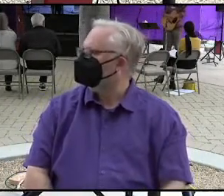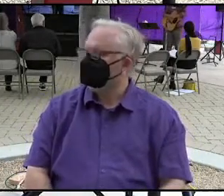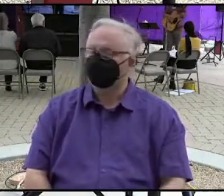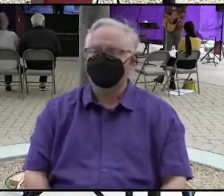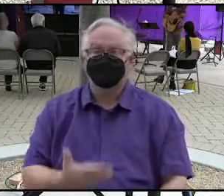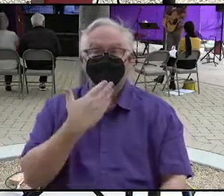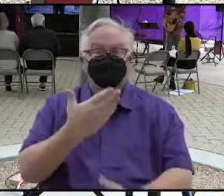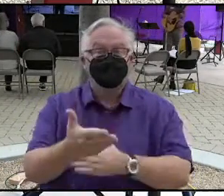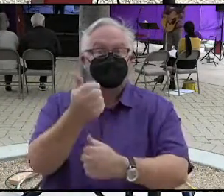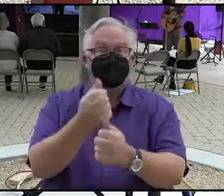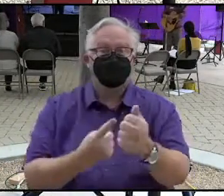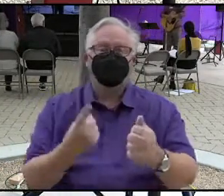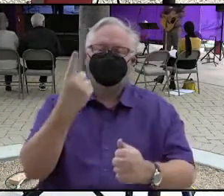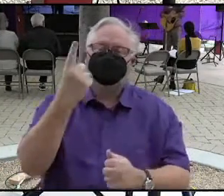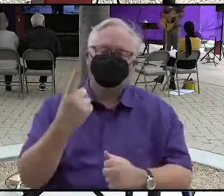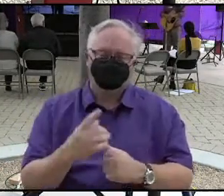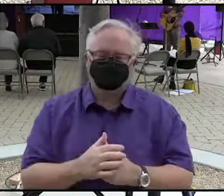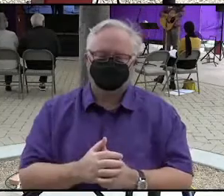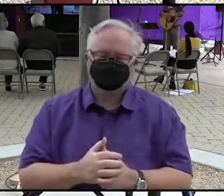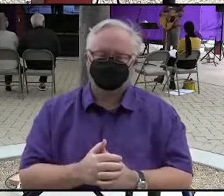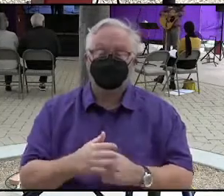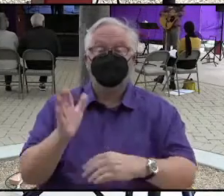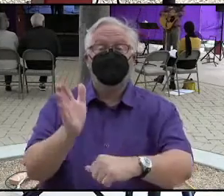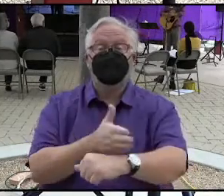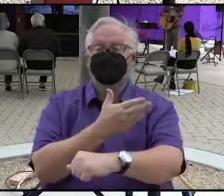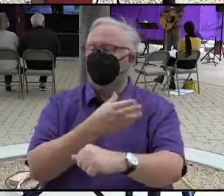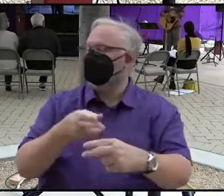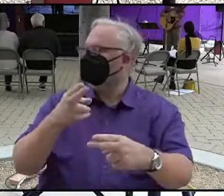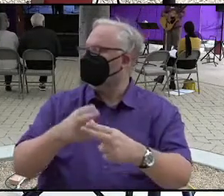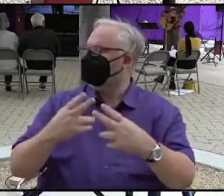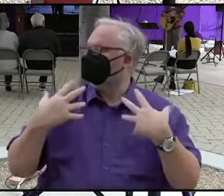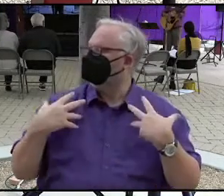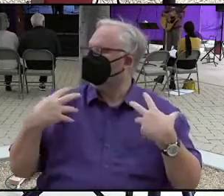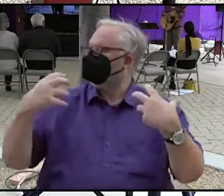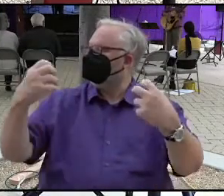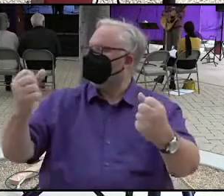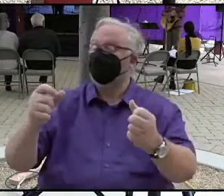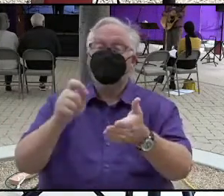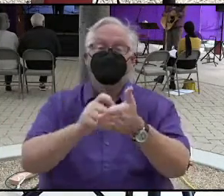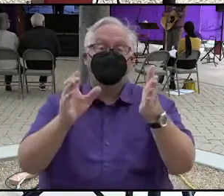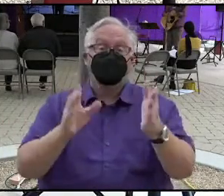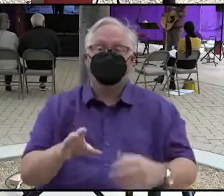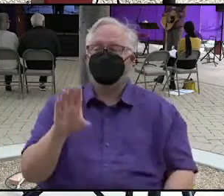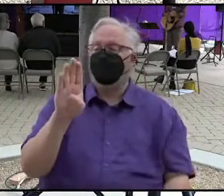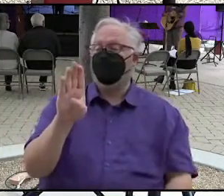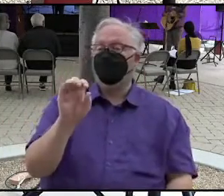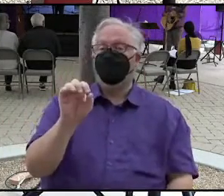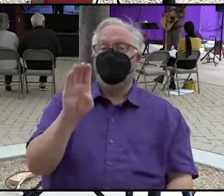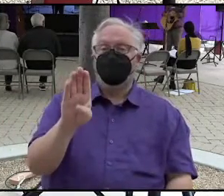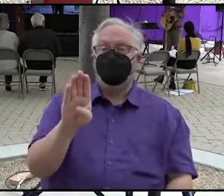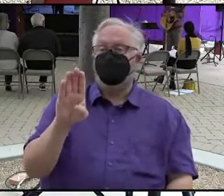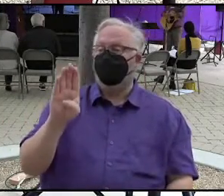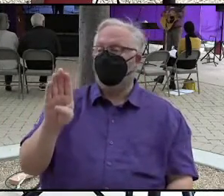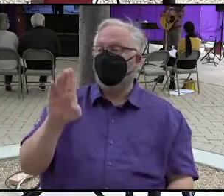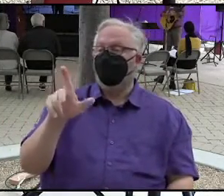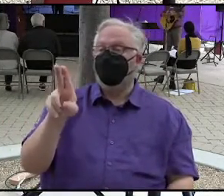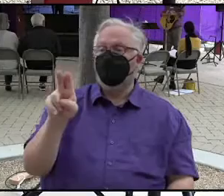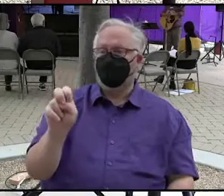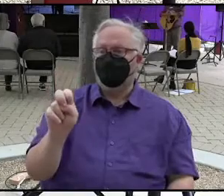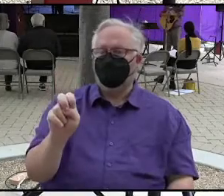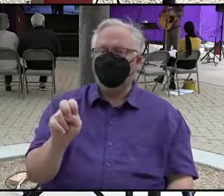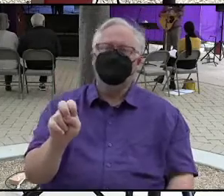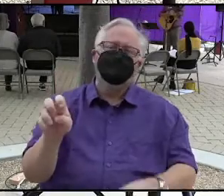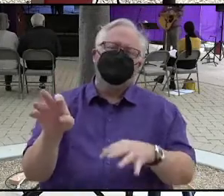Good morning, everybody. Buenos dias. This song is called Courage. It was written by Bob Blue. Esta canción se